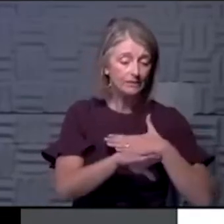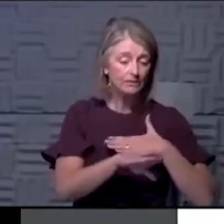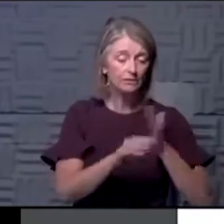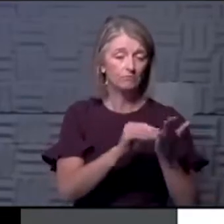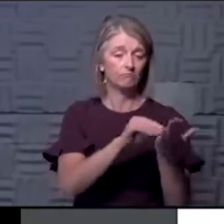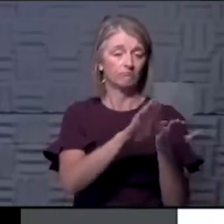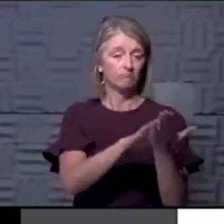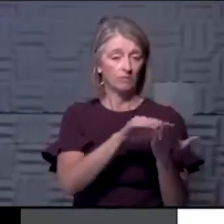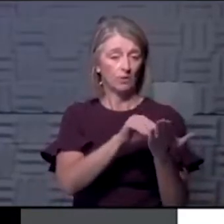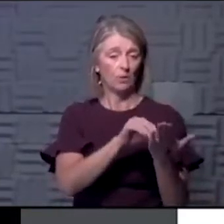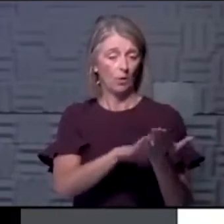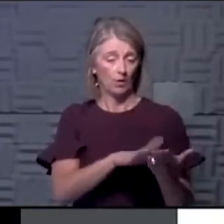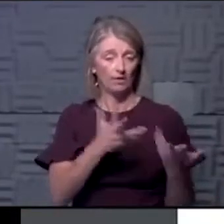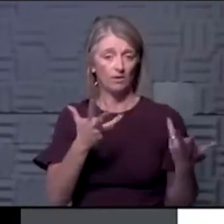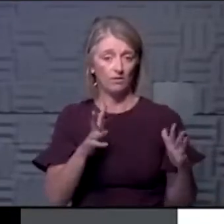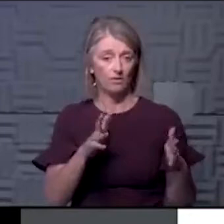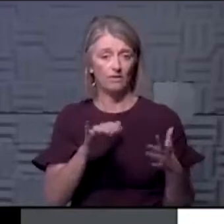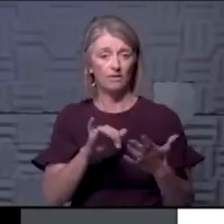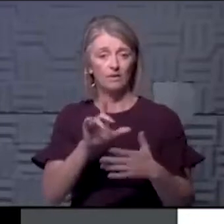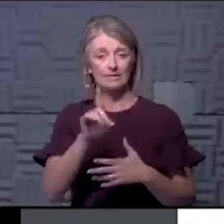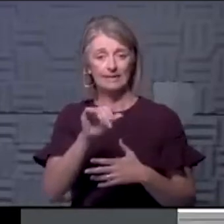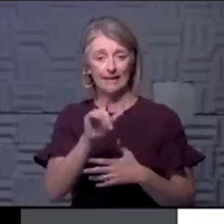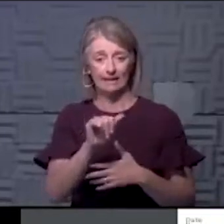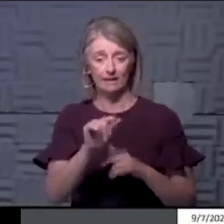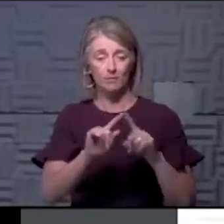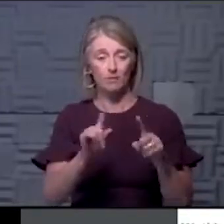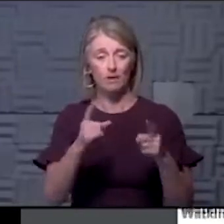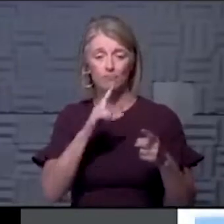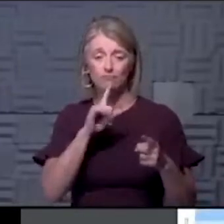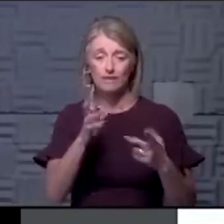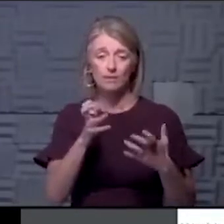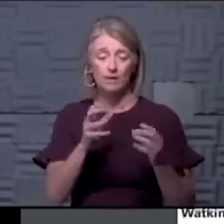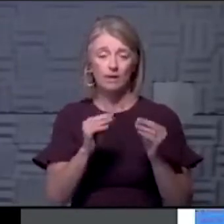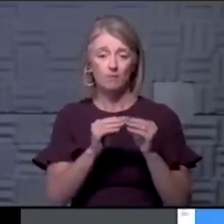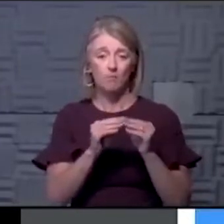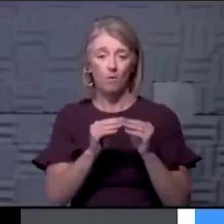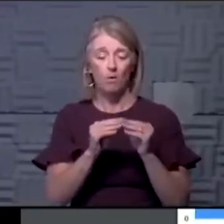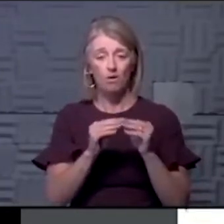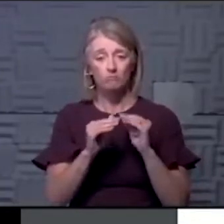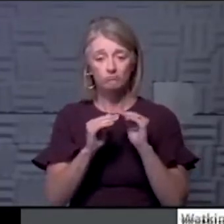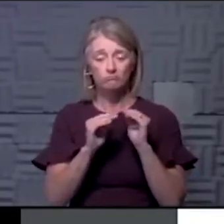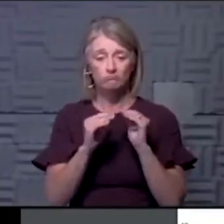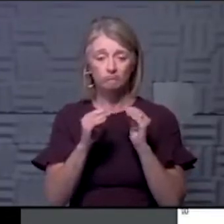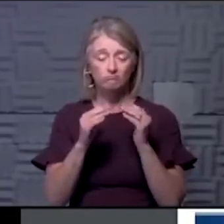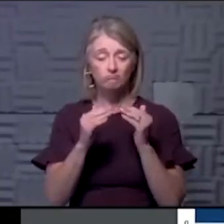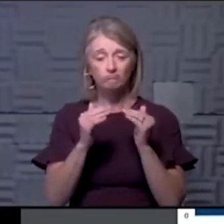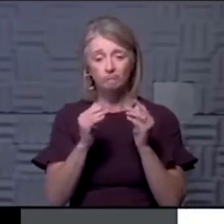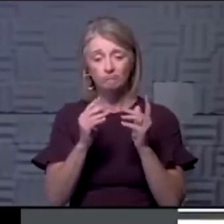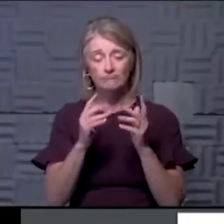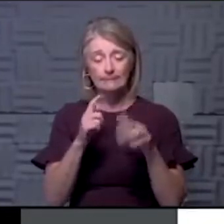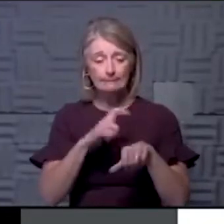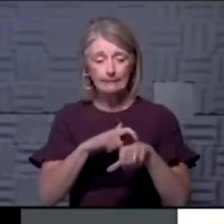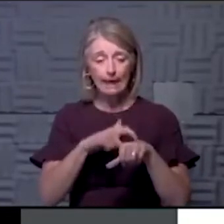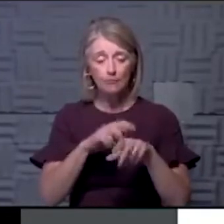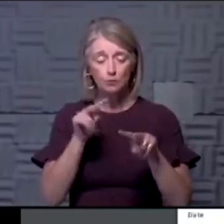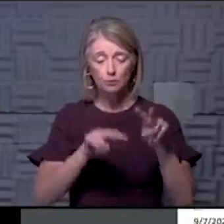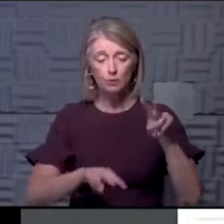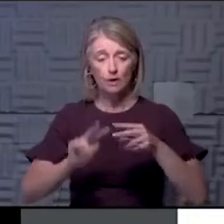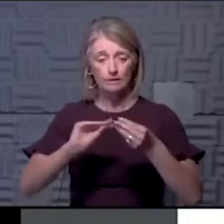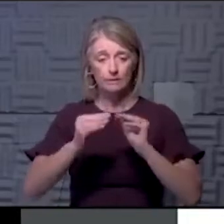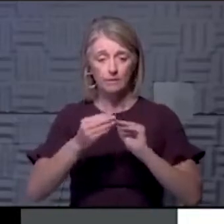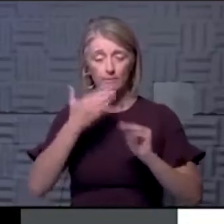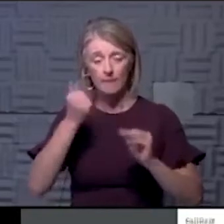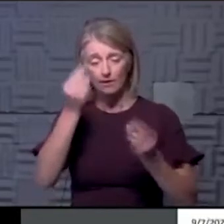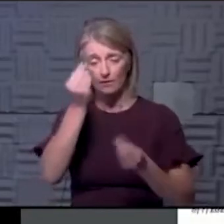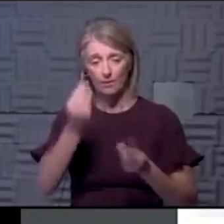sort of frequently what those days' results are, but really we wanted a more longitudinal look at our numbers over time, thinking that that's going to give